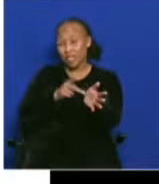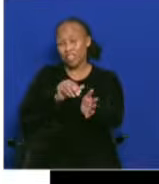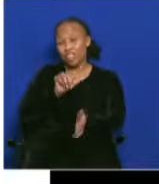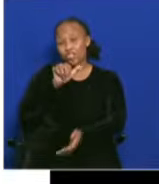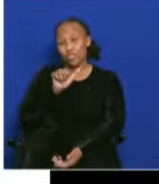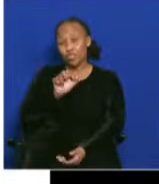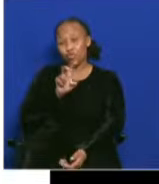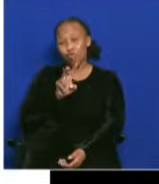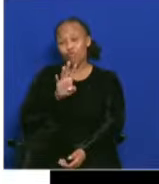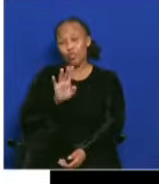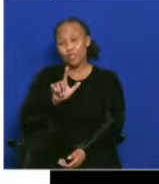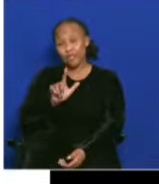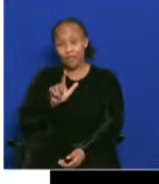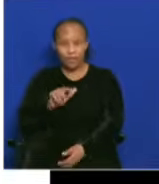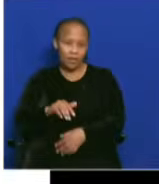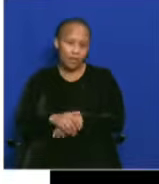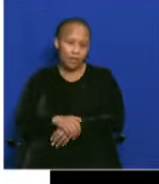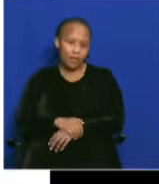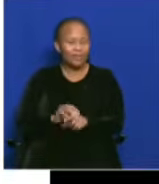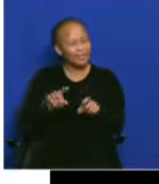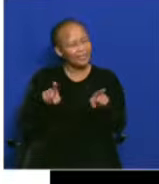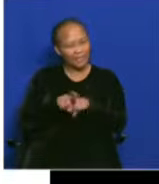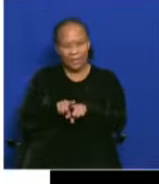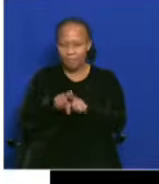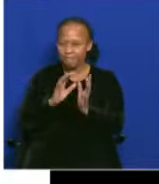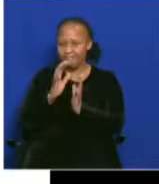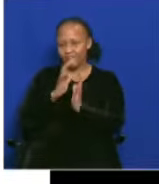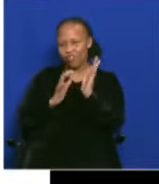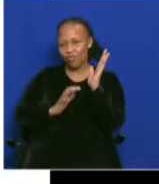it's part of the same series